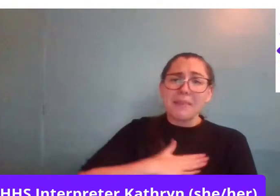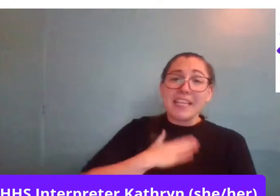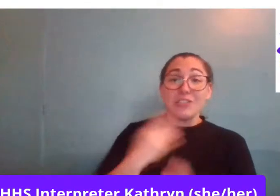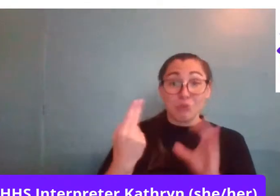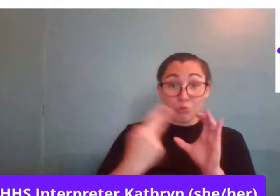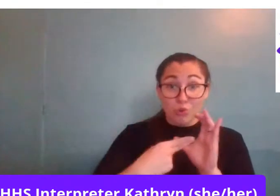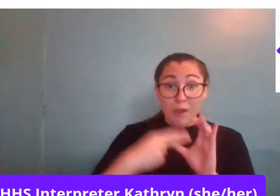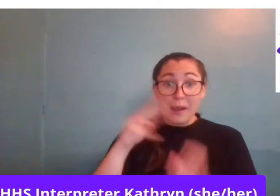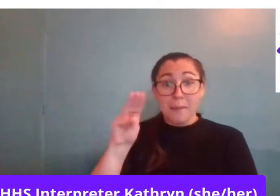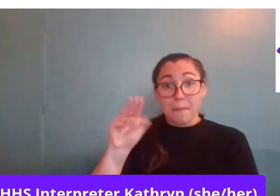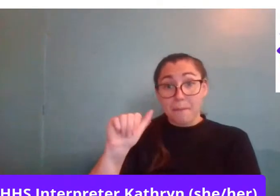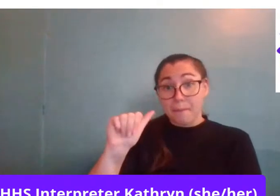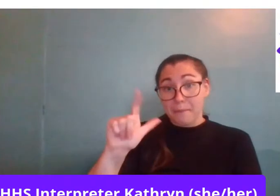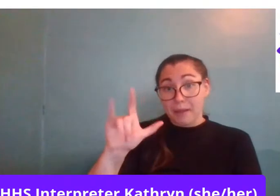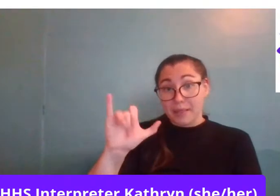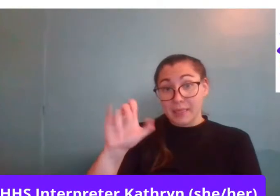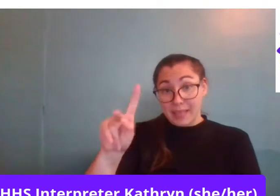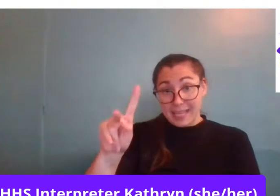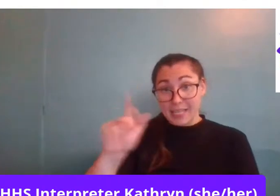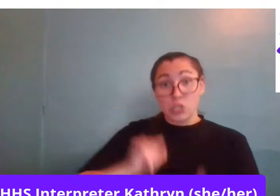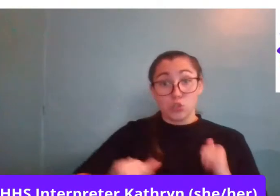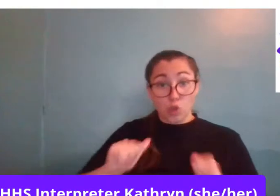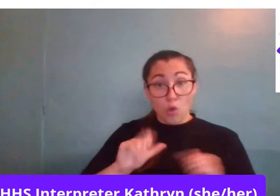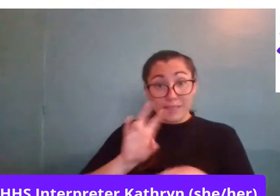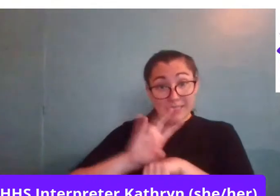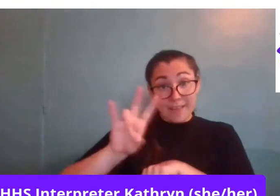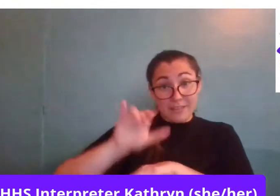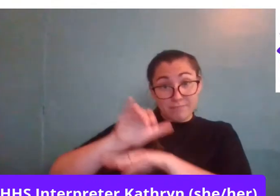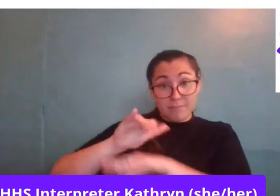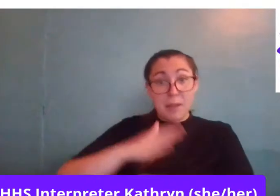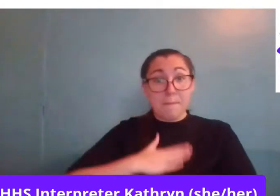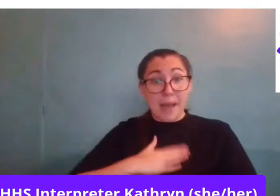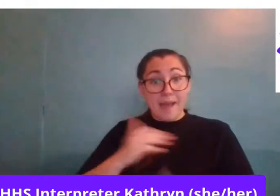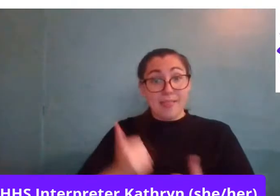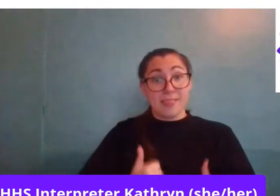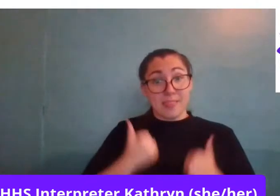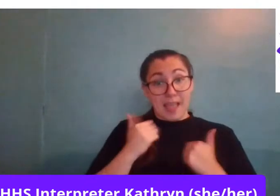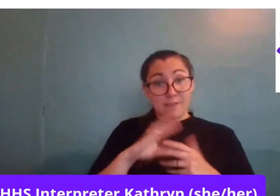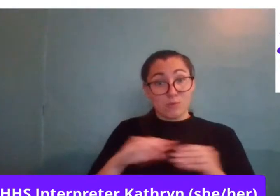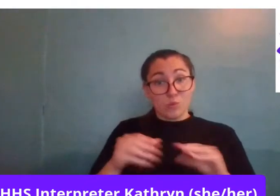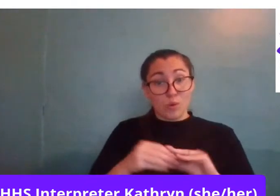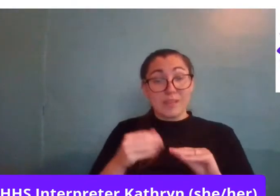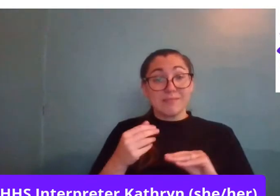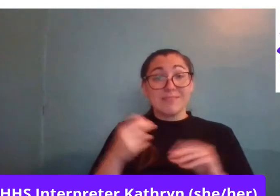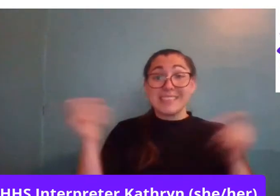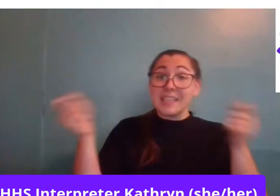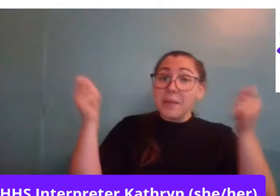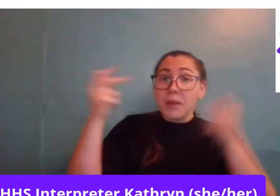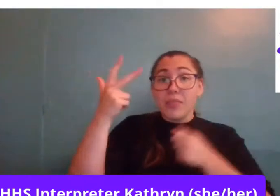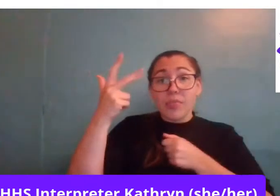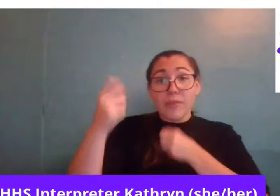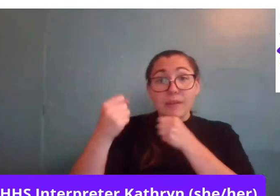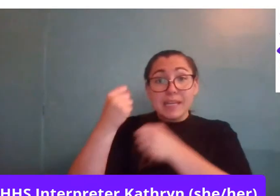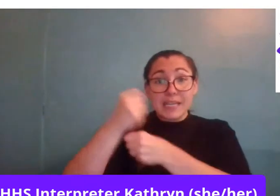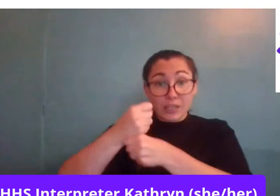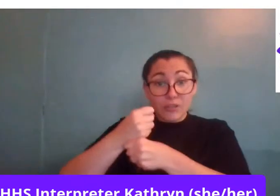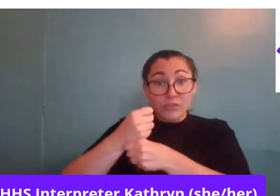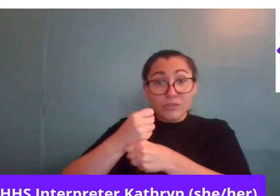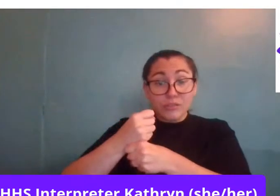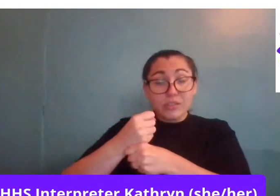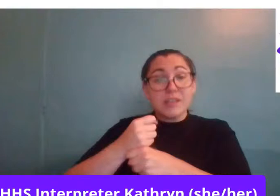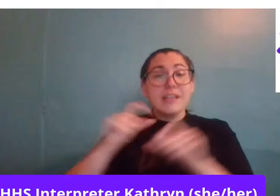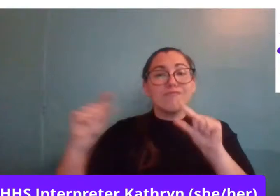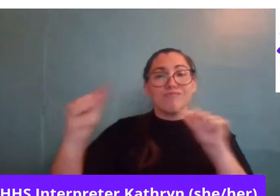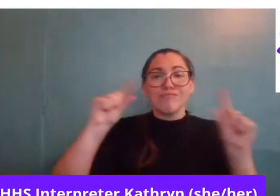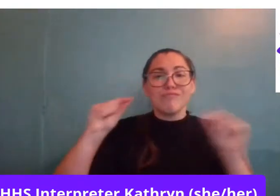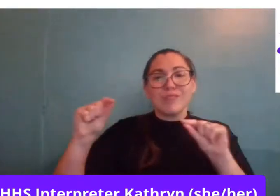at 7 p.m. Eastern Time. My life story documentary, and me celebrating 3 years as a talk show. Oh, well, it's